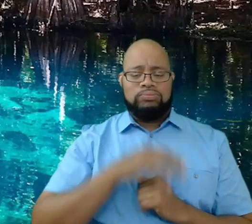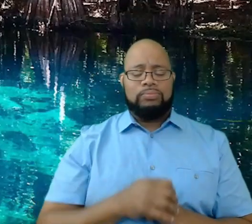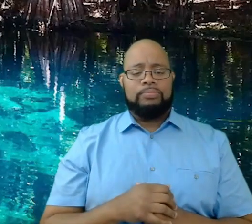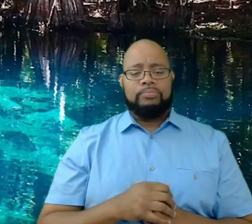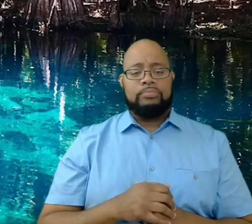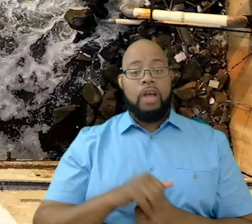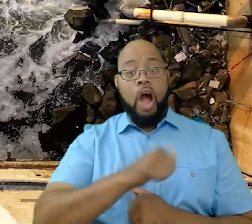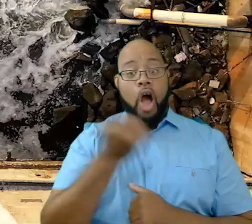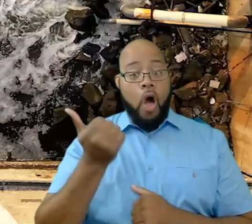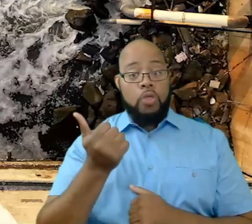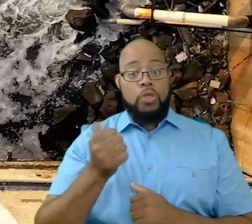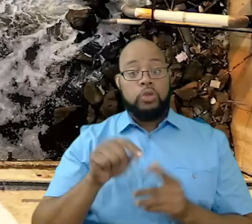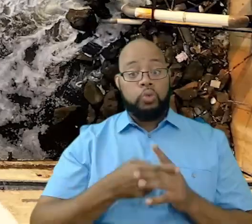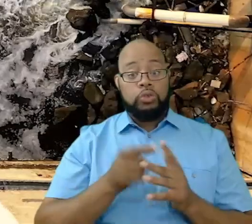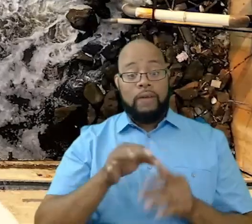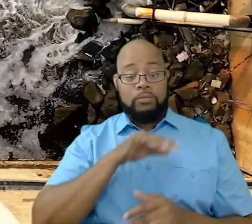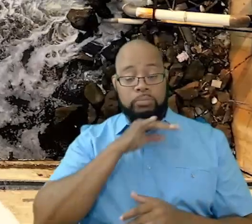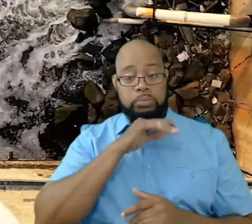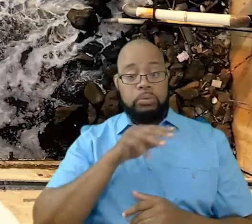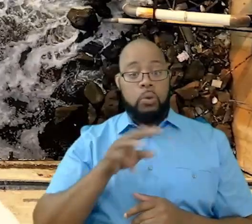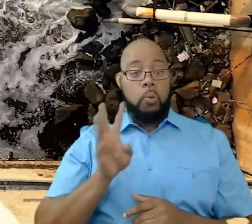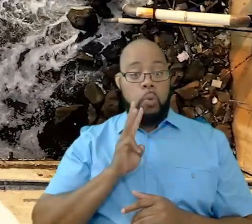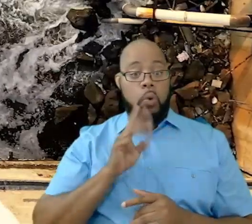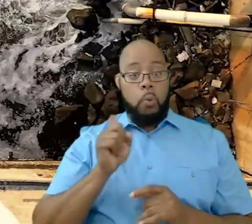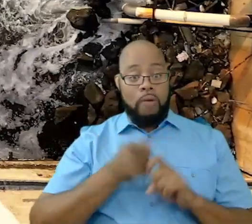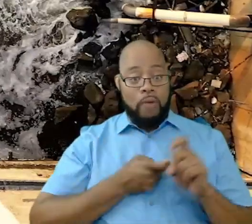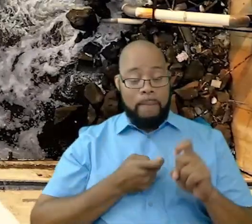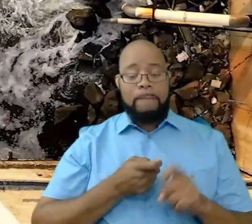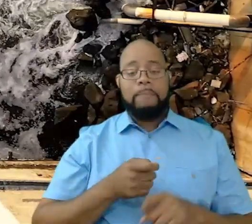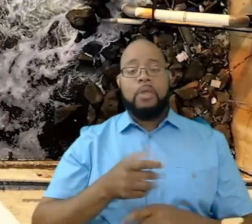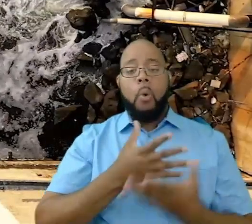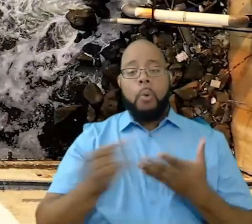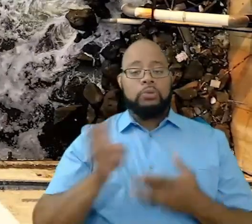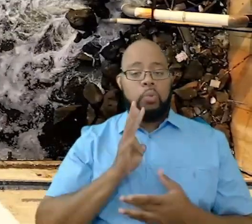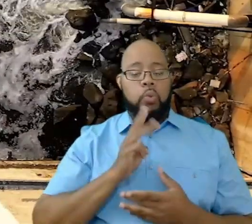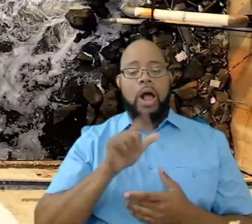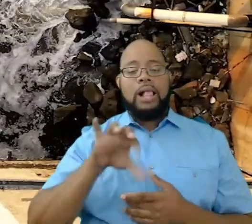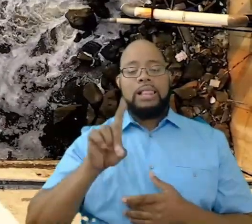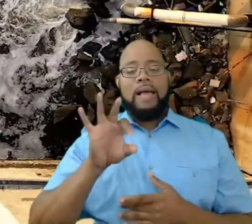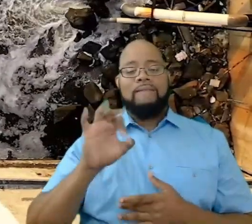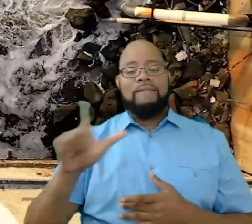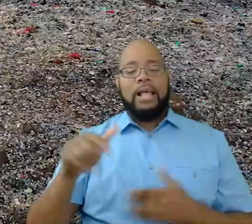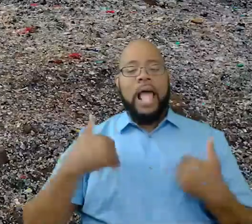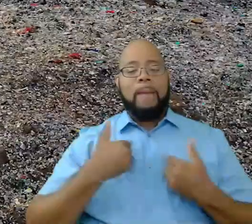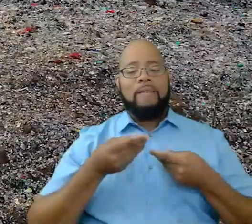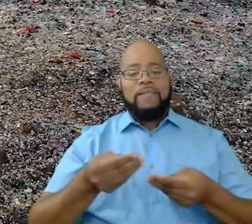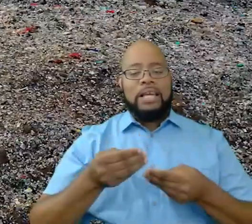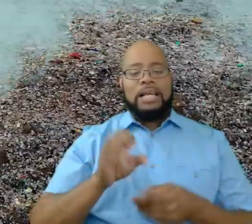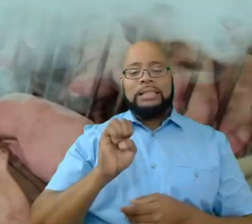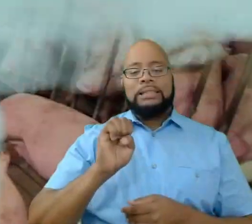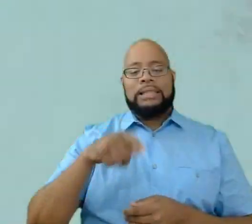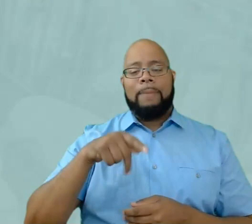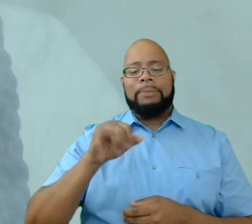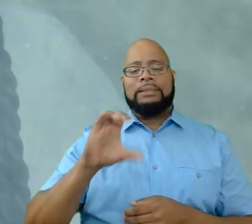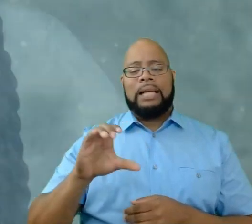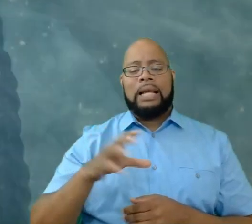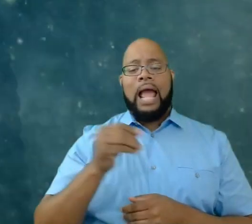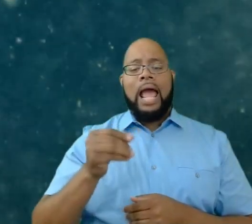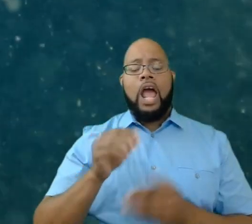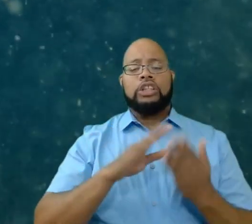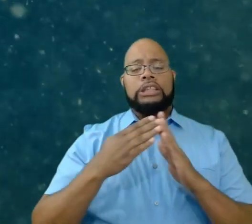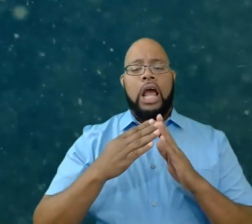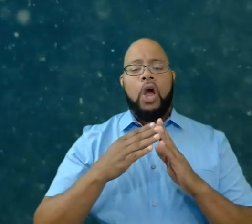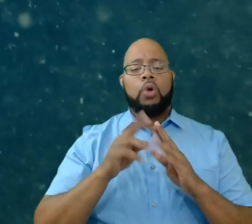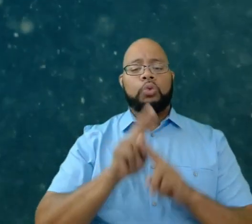aquifers and contaminate them. Other sources of nitrogen pollution in water include wastewater, landfills, animal feedlots,